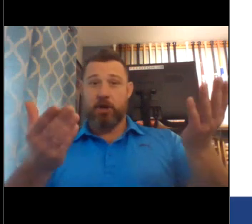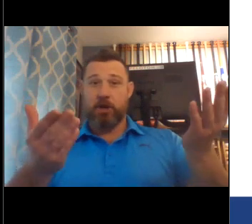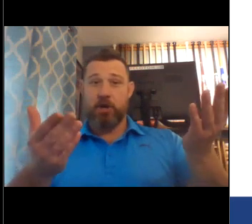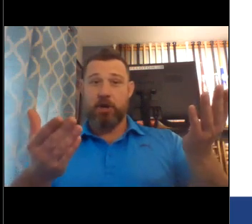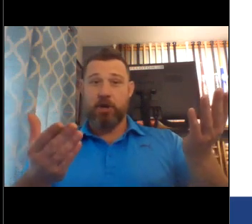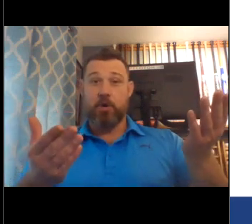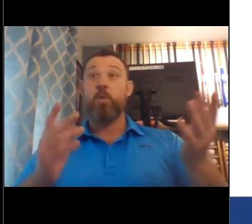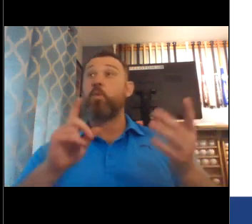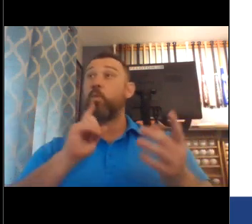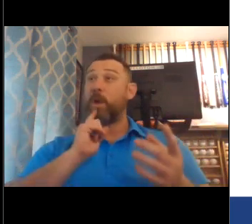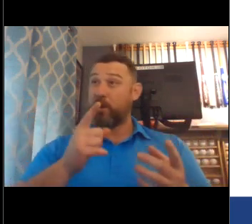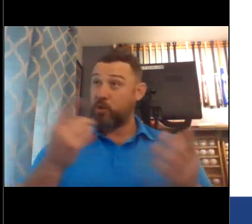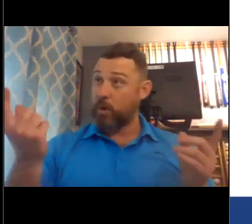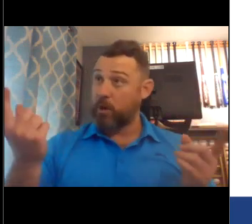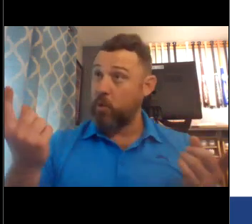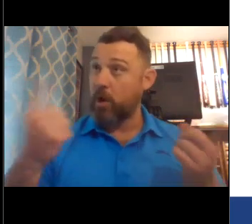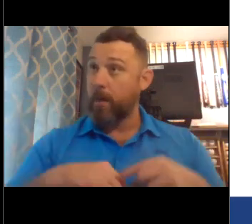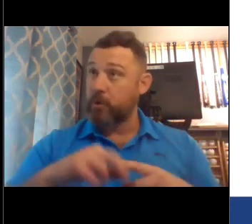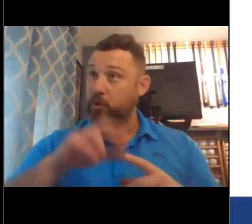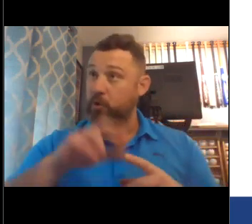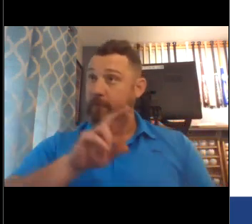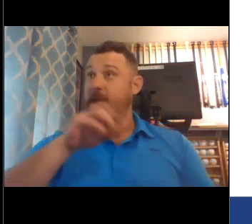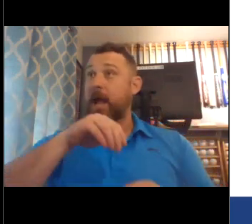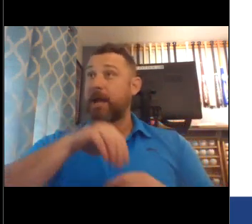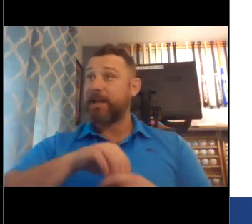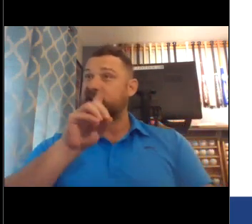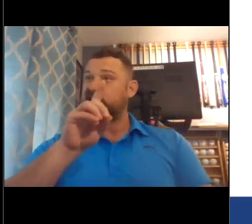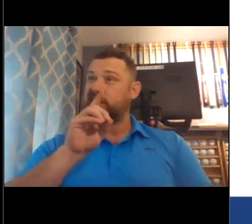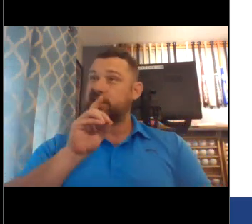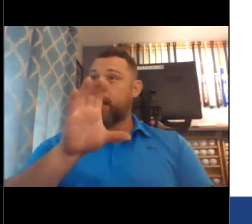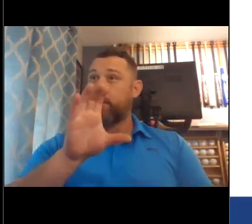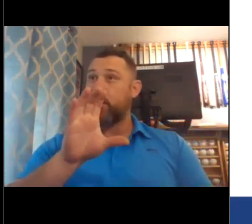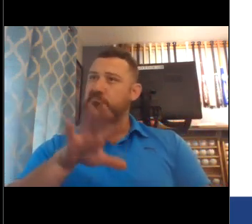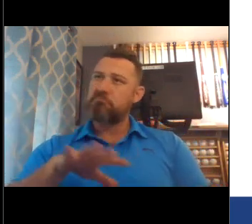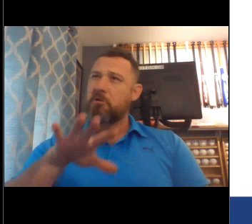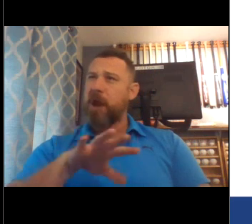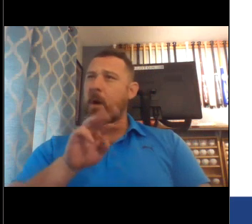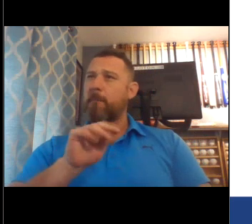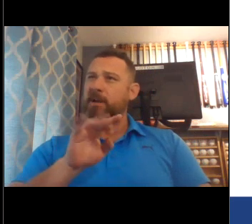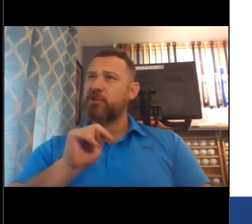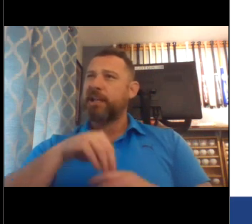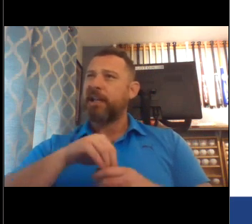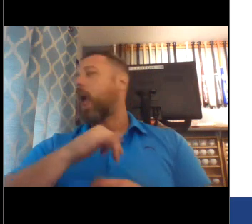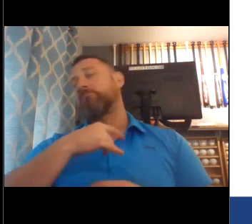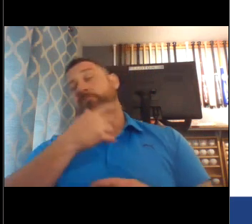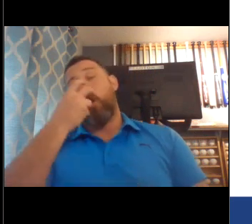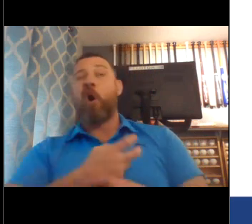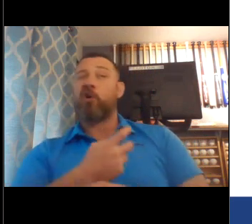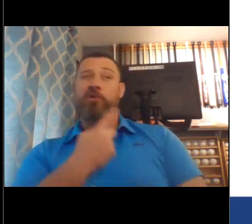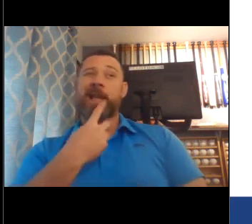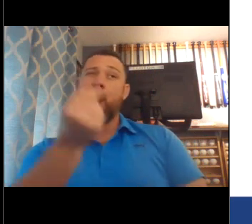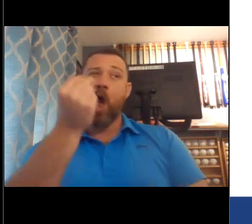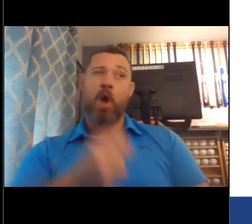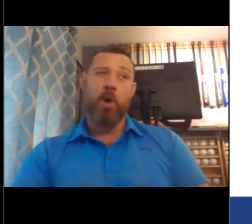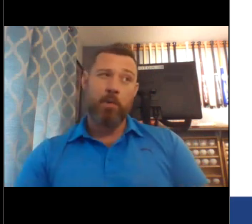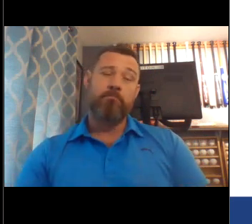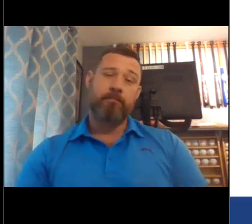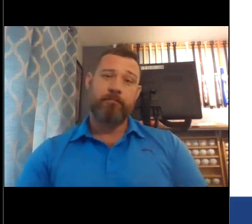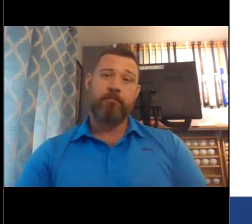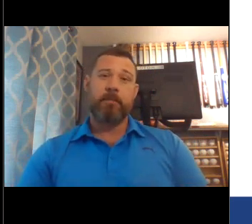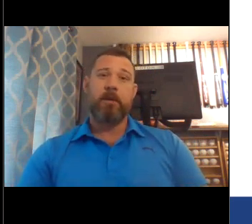will you come to Riverside in December? Yeah. Around the Mission Inn, it's hard to say no to that. If you're on the holiday